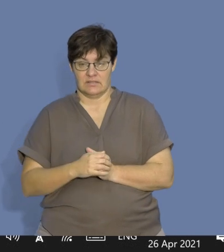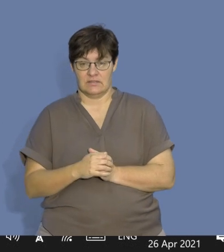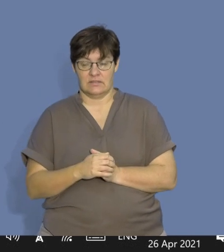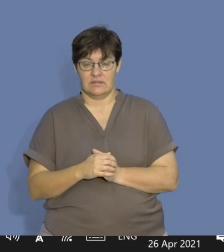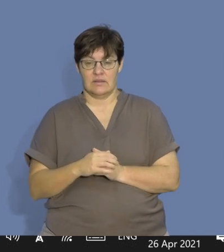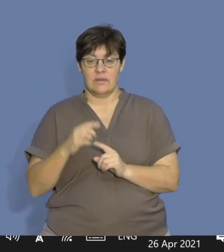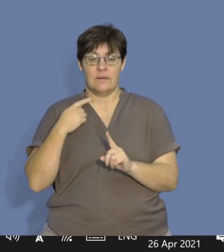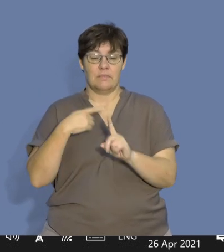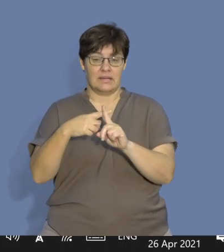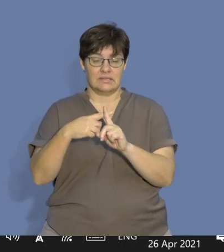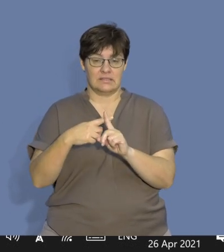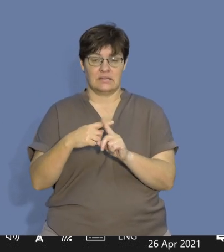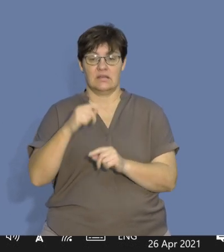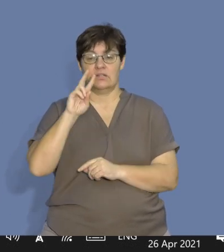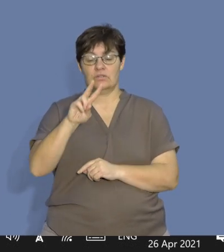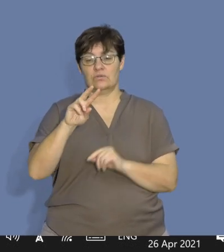440,000